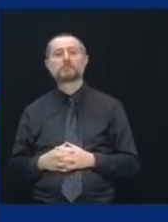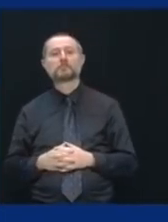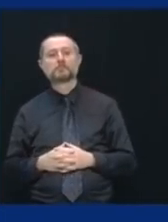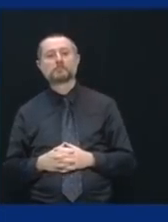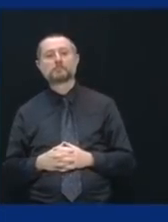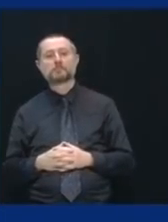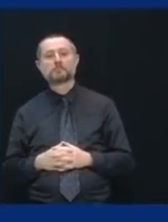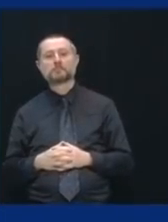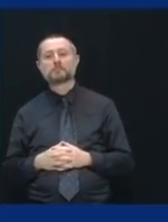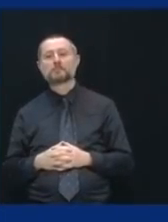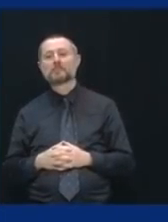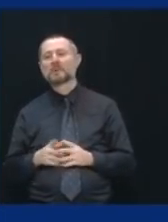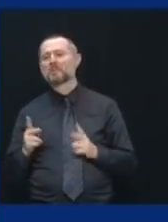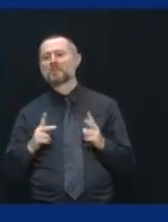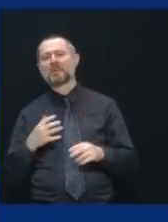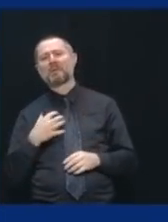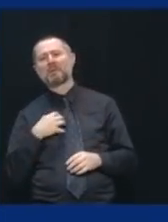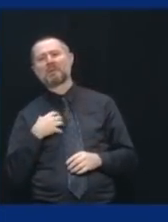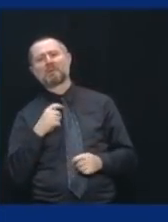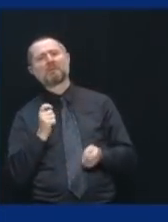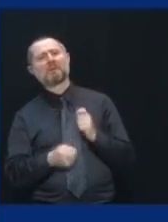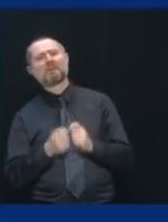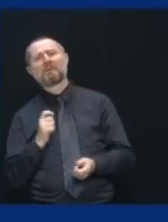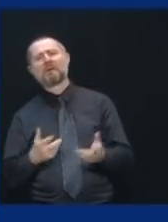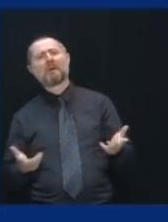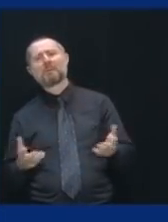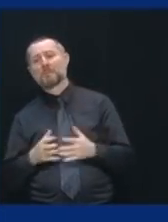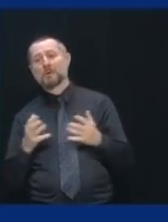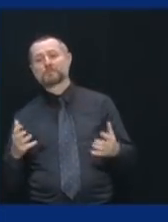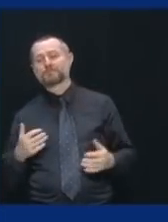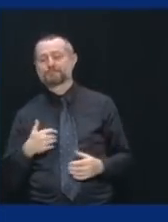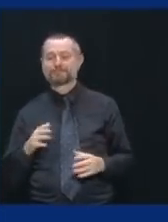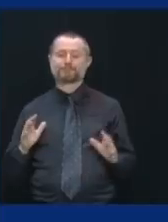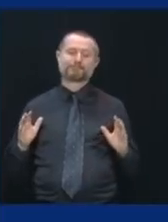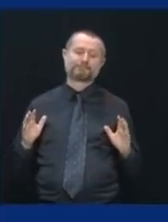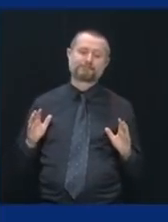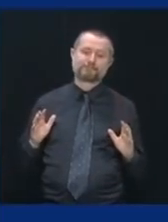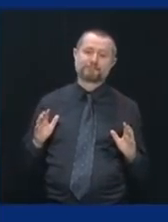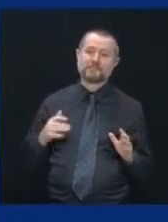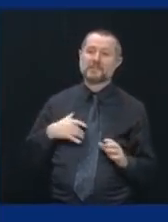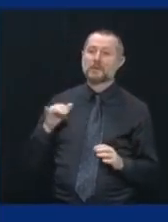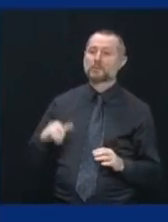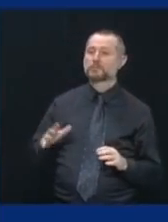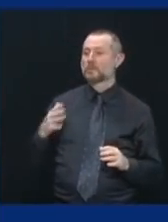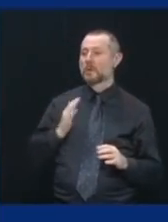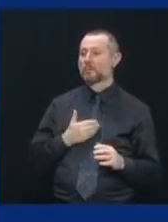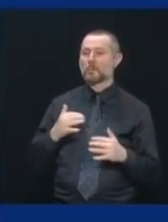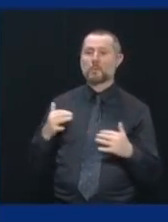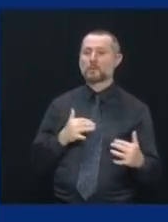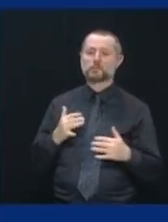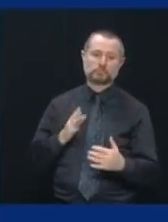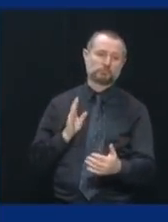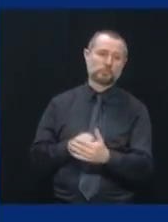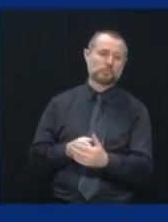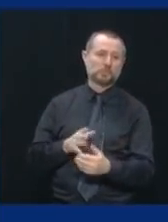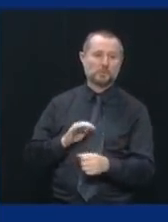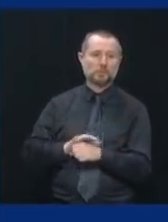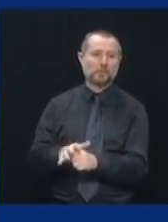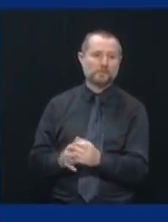of changes. Yeah, welcome to the war, my friend.